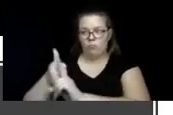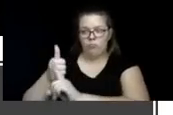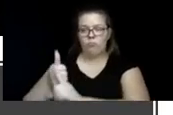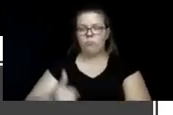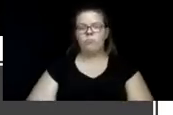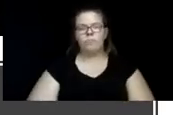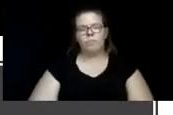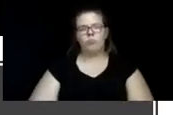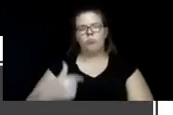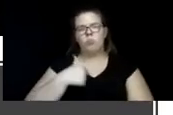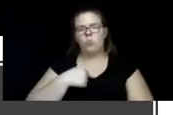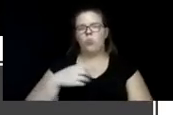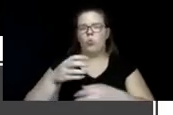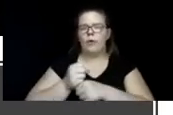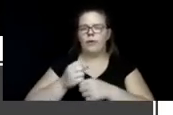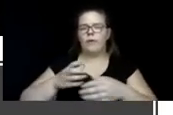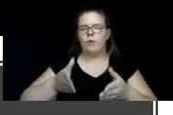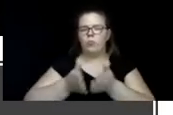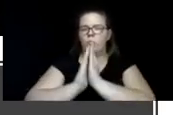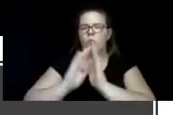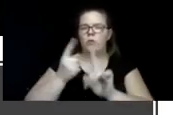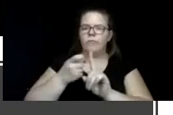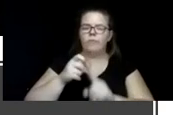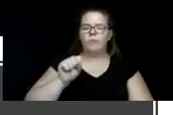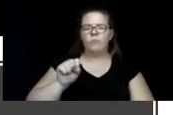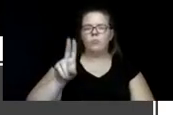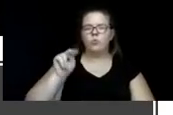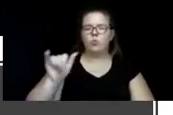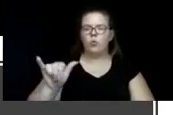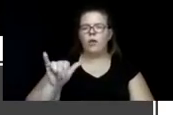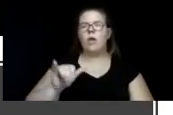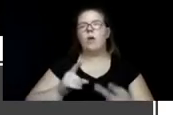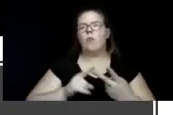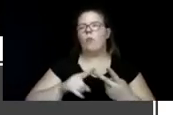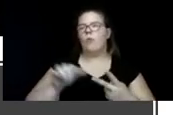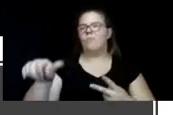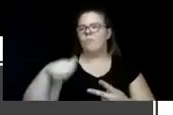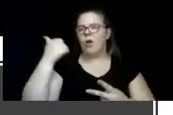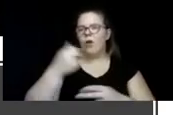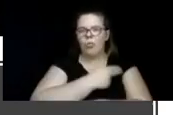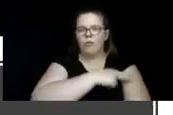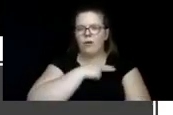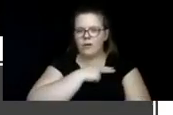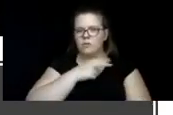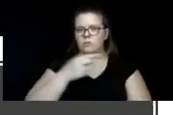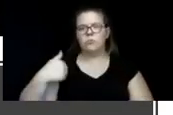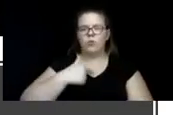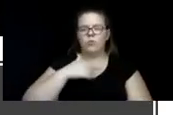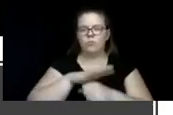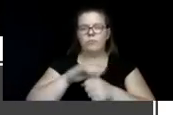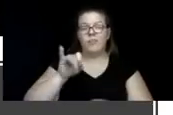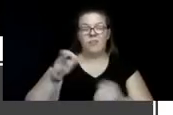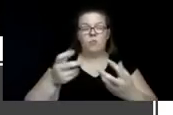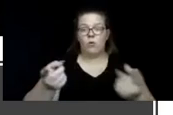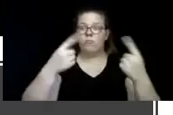would get a request from, say, SUNY or any other hospital in our region if someone wanted to come to the